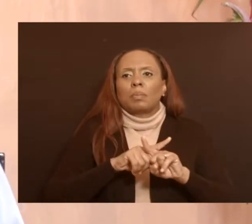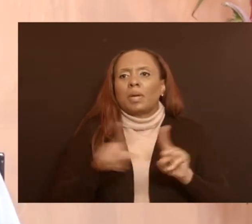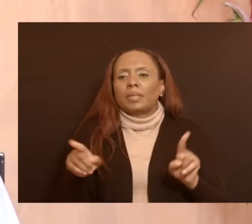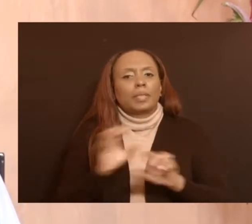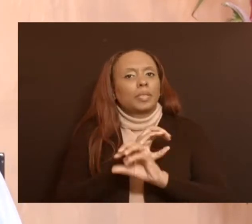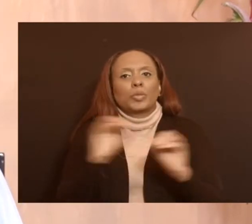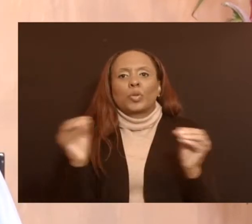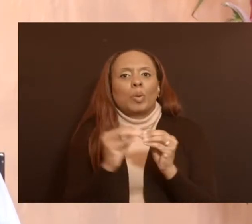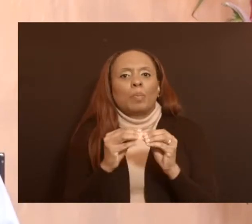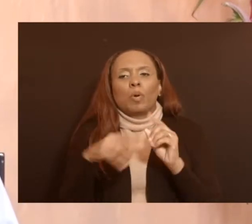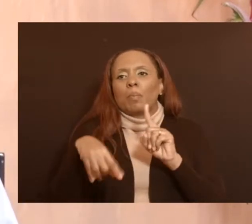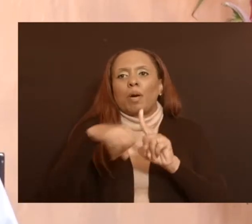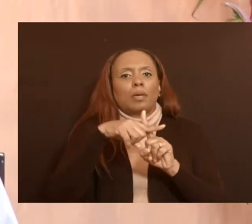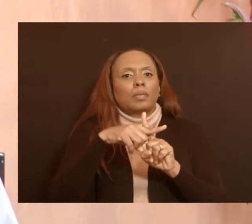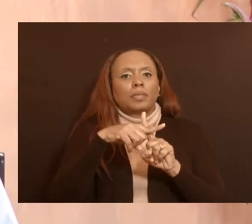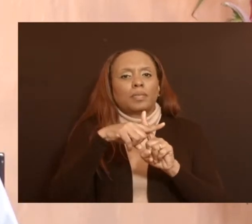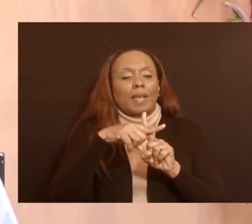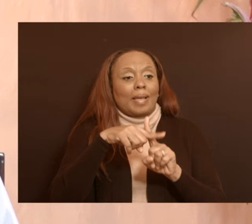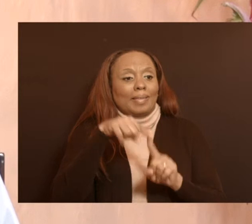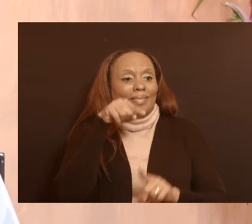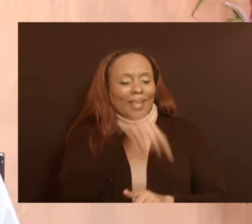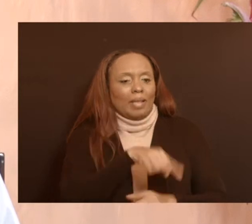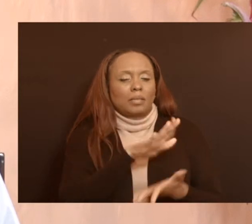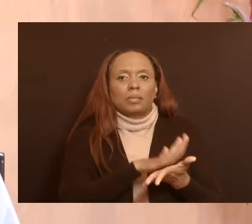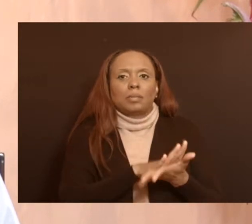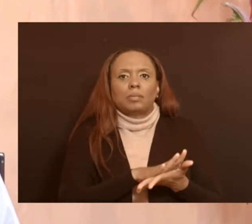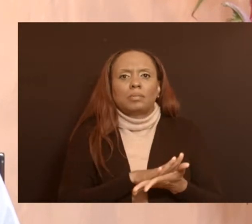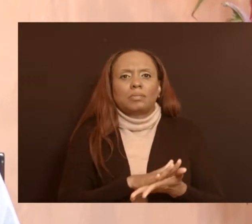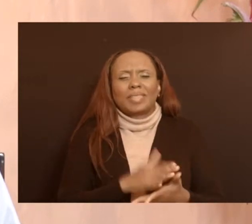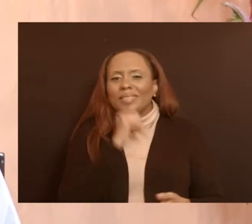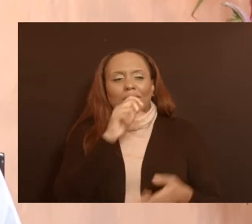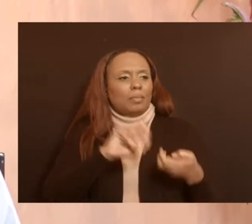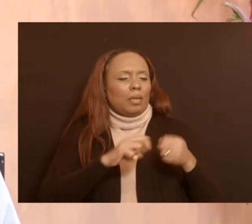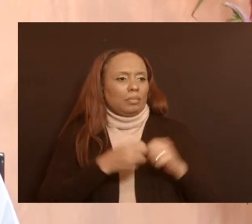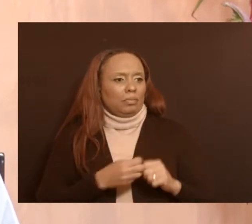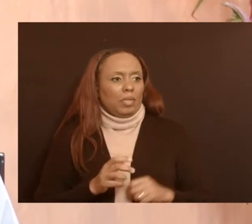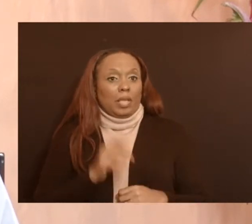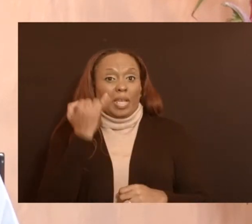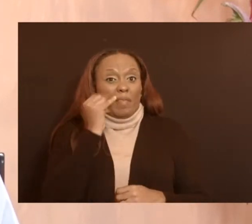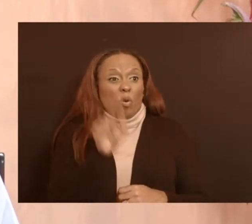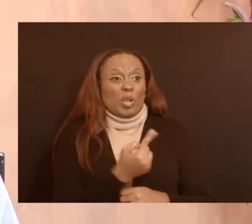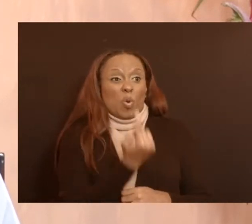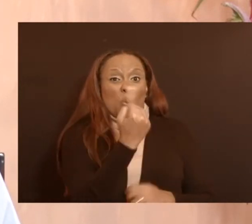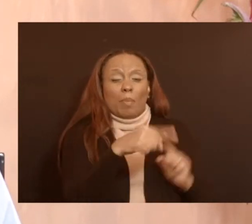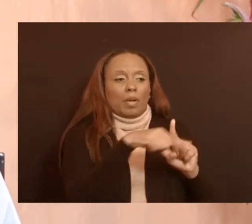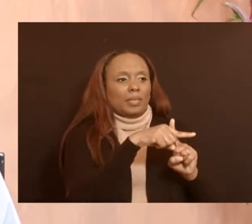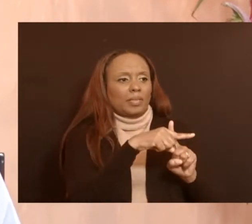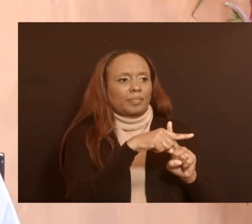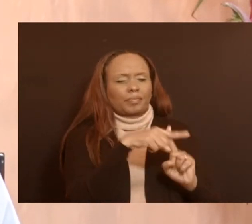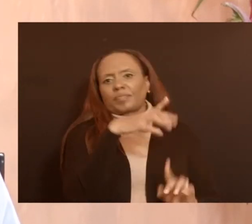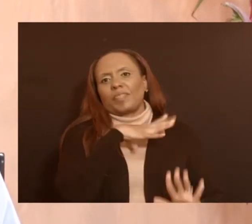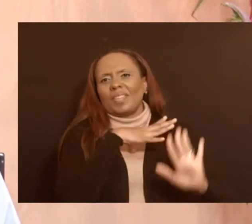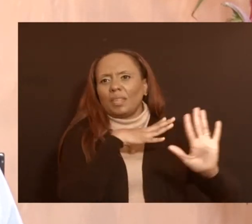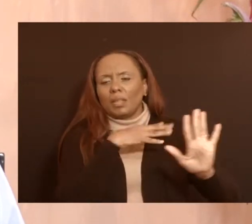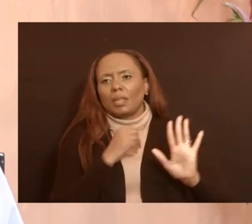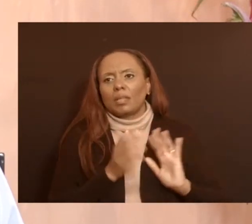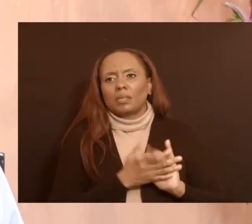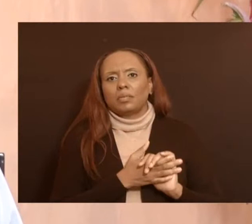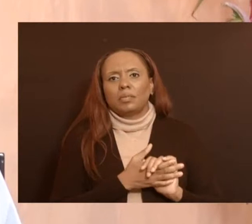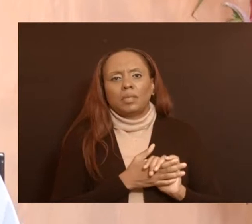issue at the school. So what I'm saying is that our concern is because obviously